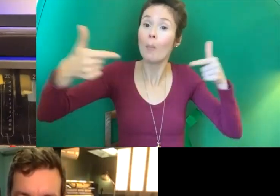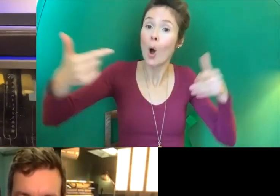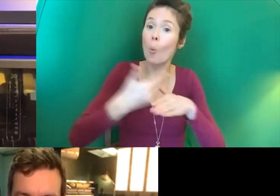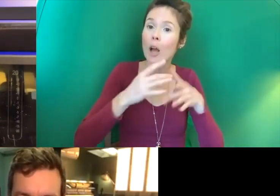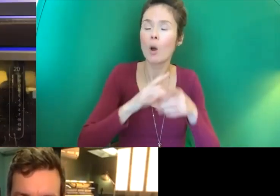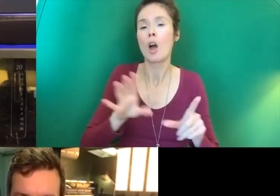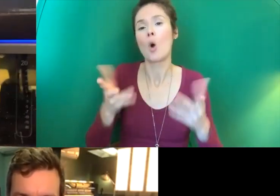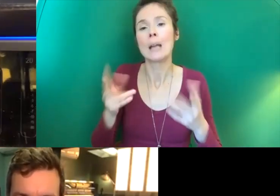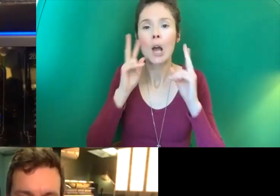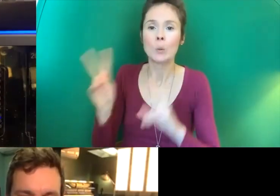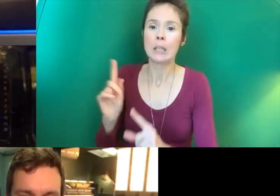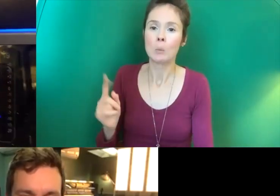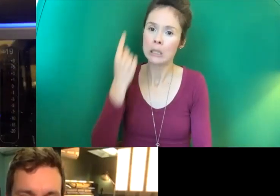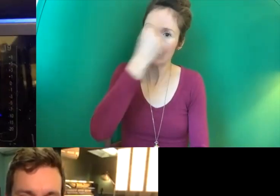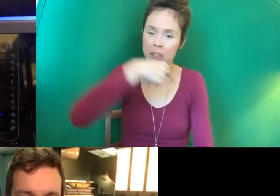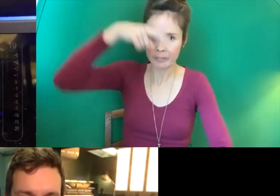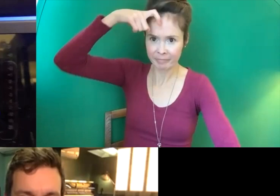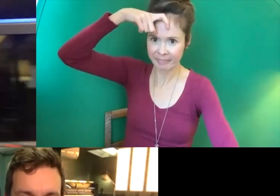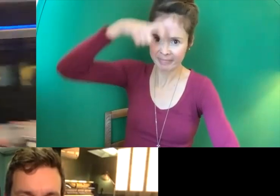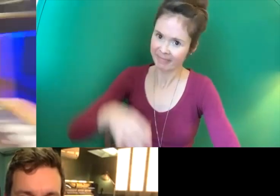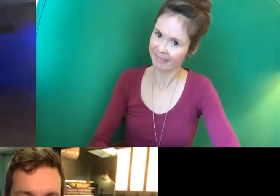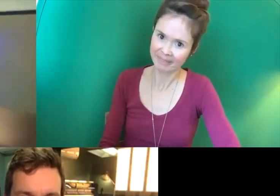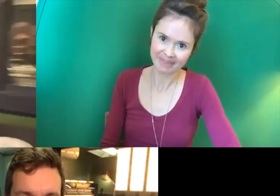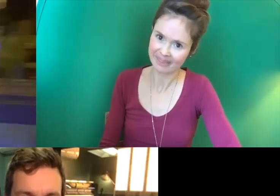my beer mat of my face. Thanks to Claire and